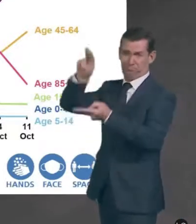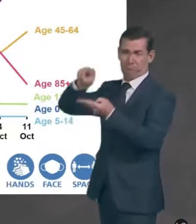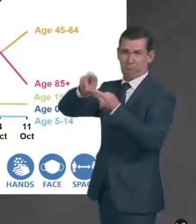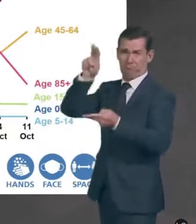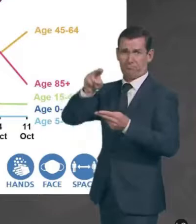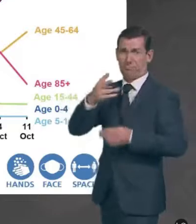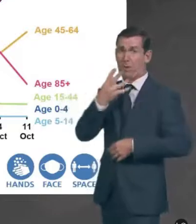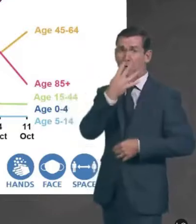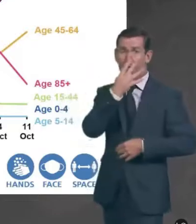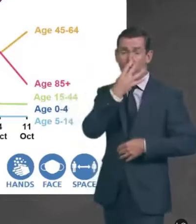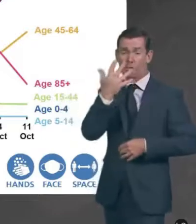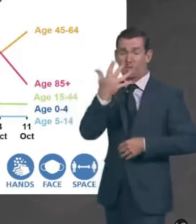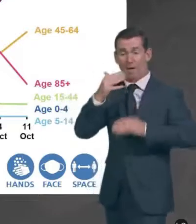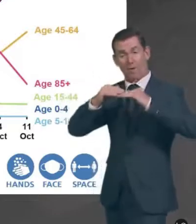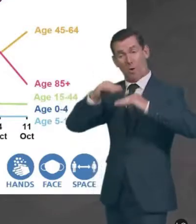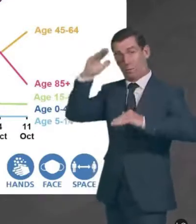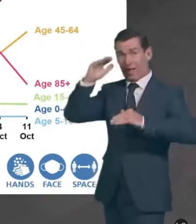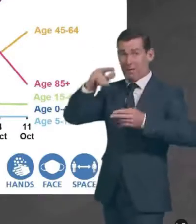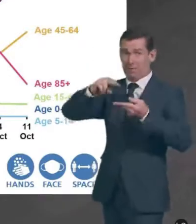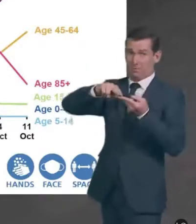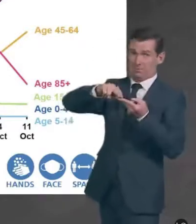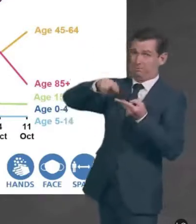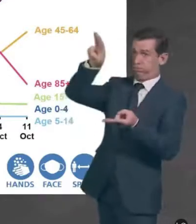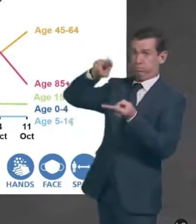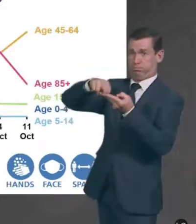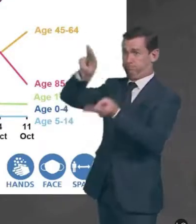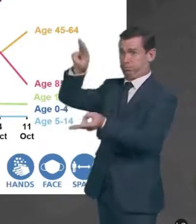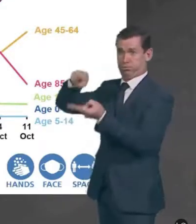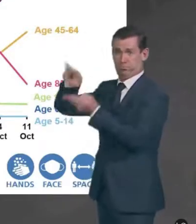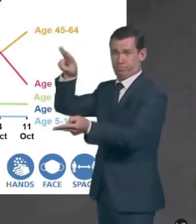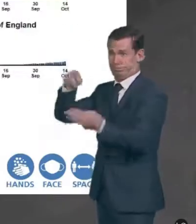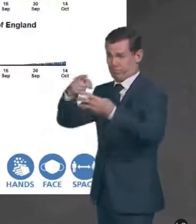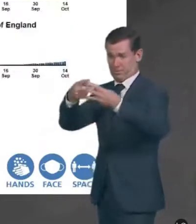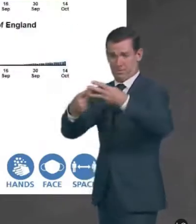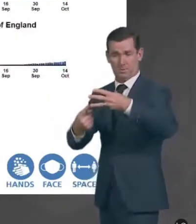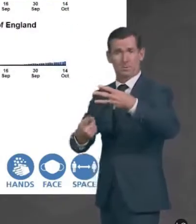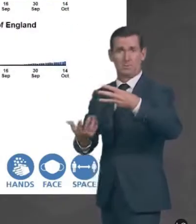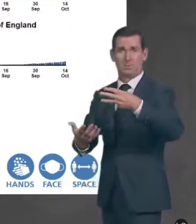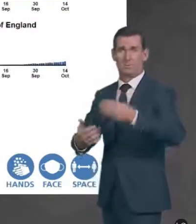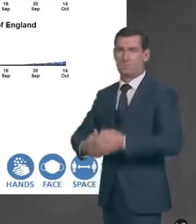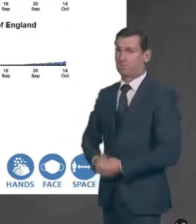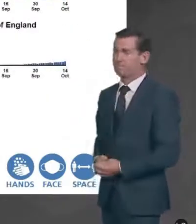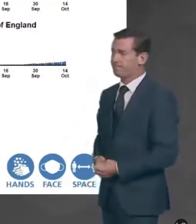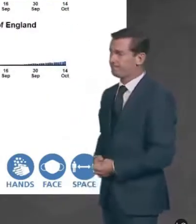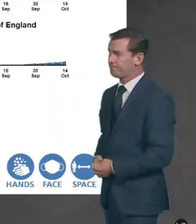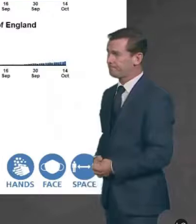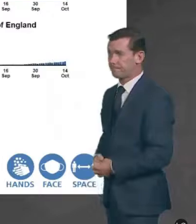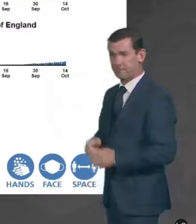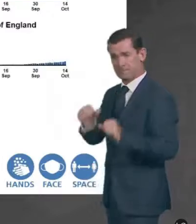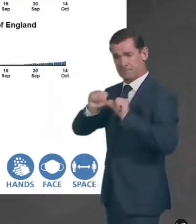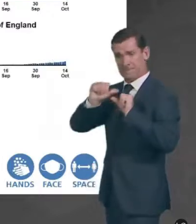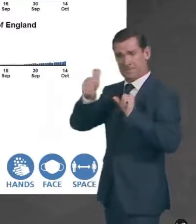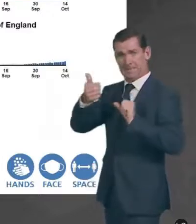of the admission rates into intensive care units. Next slide, please. This shows across